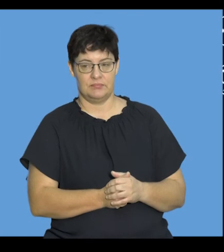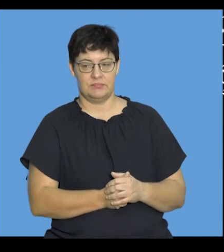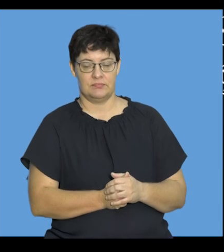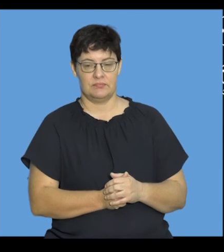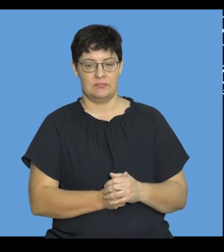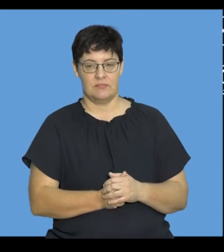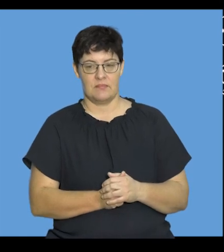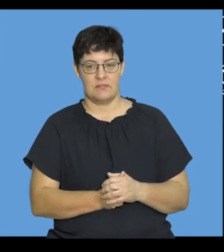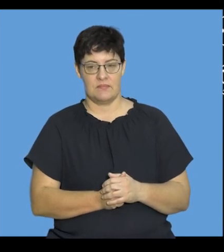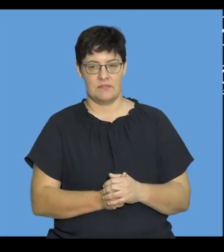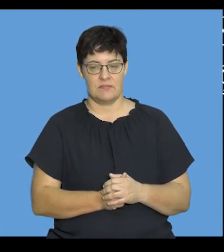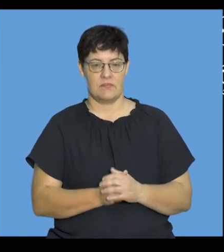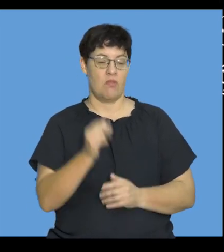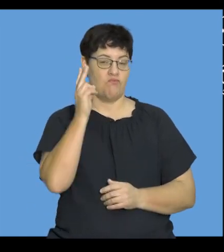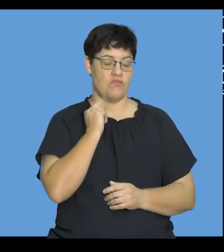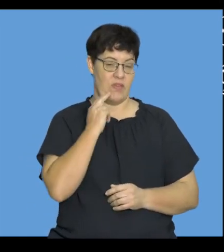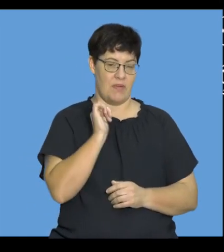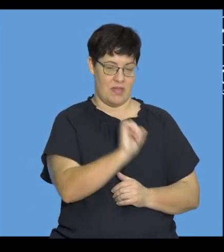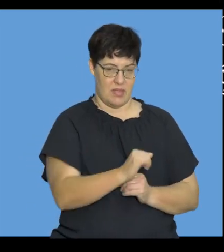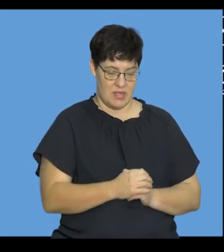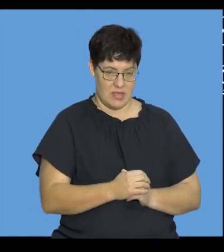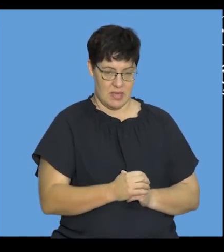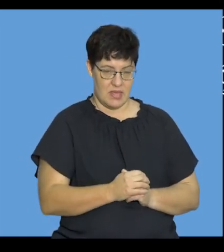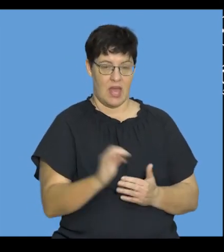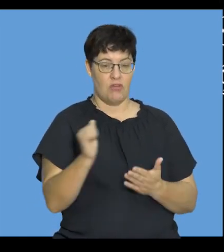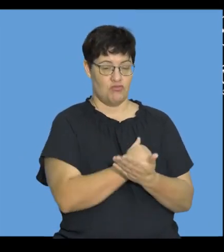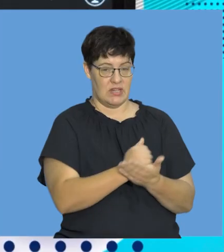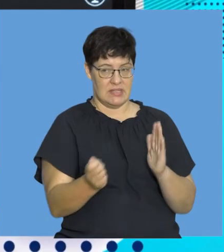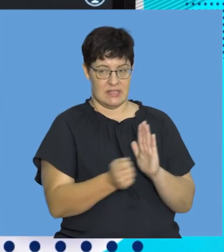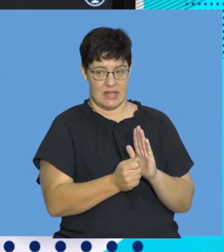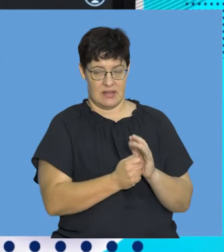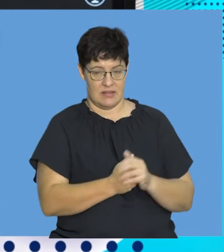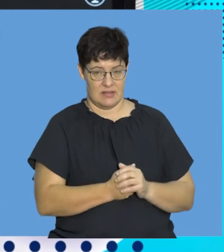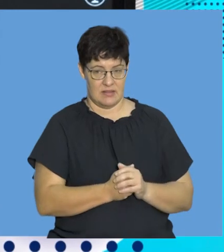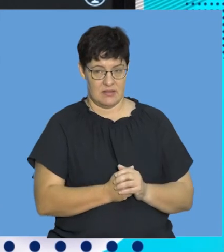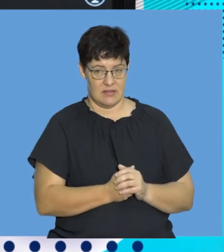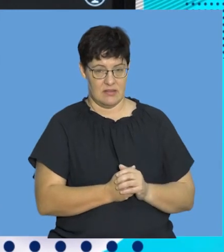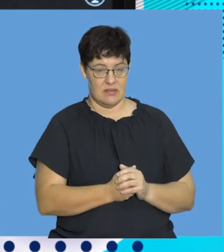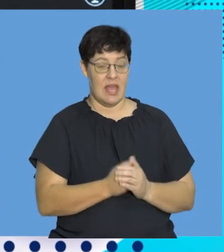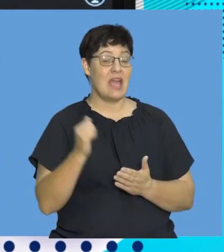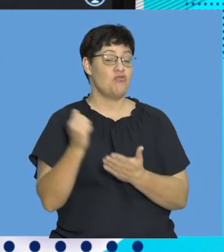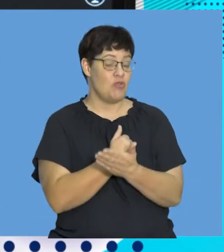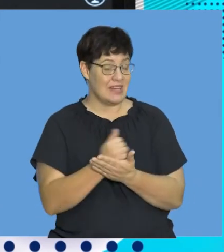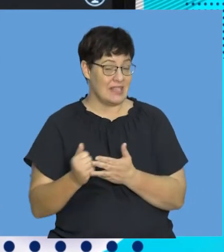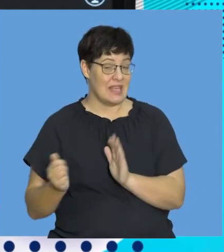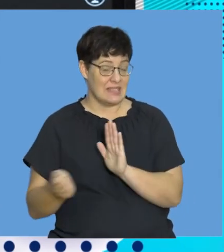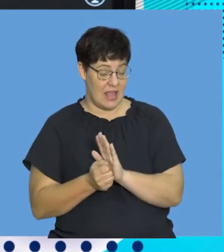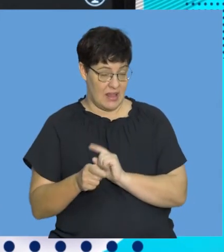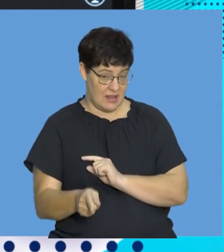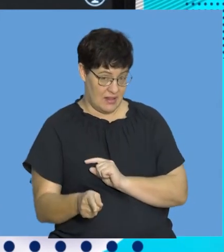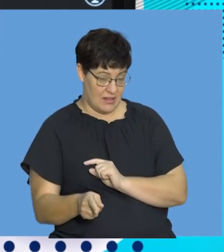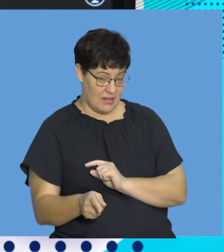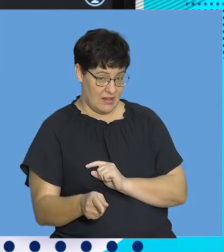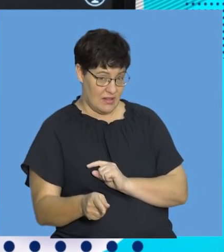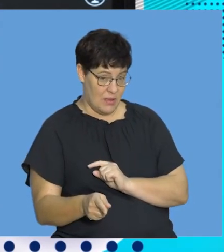is my November credit sale. Step number 1, credit sale. I keep on